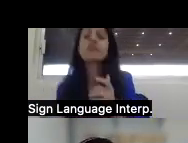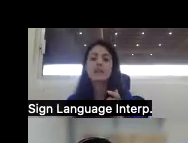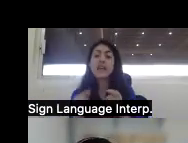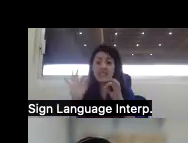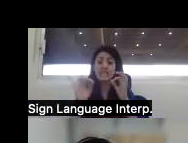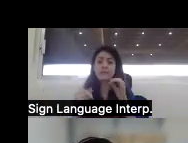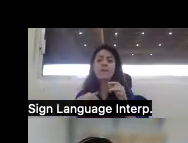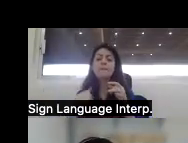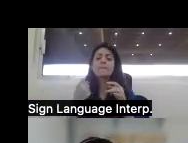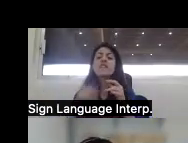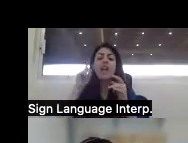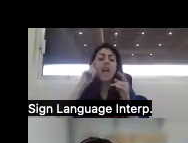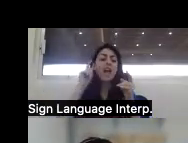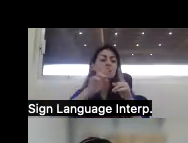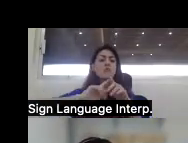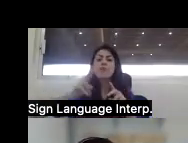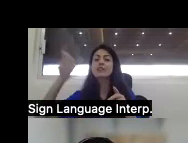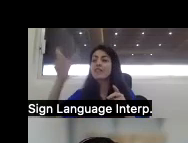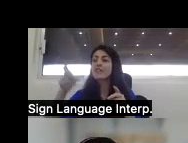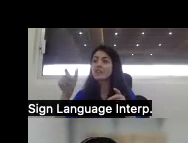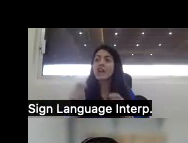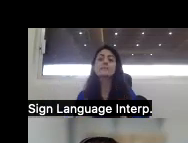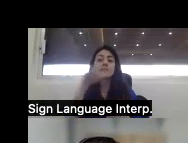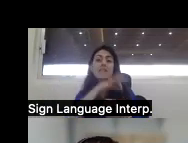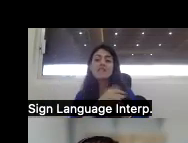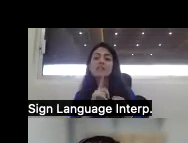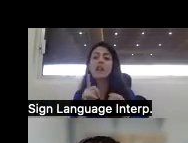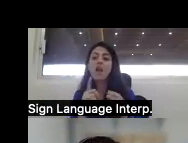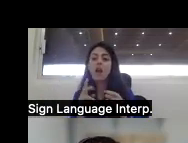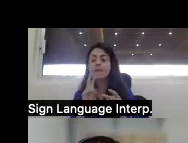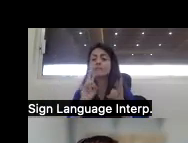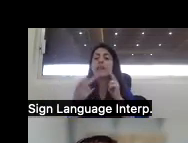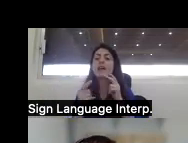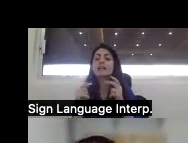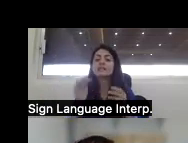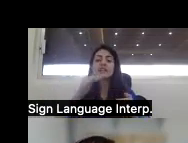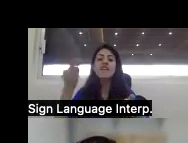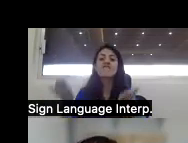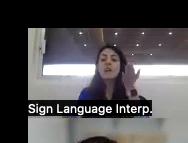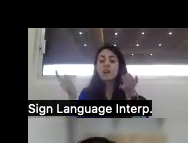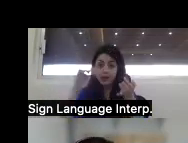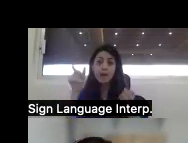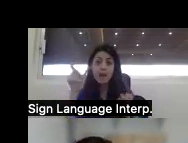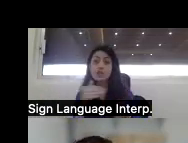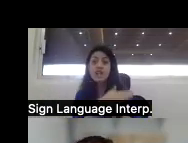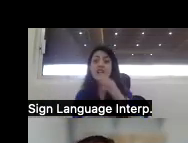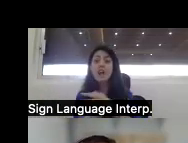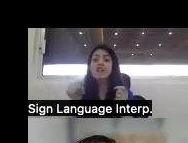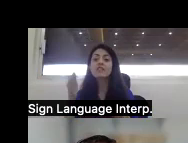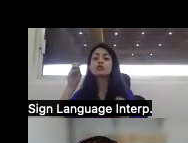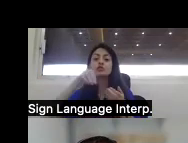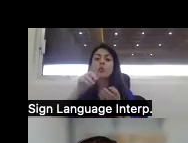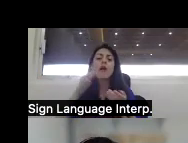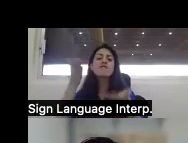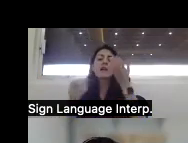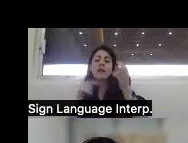right to social protection for persons with disabilities should be delinked with poverty. And second, the graph also, the chart tells you